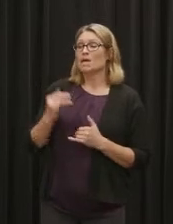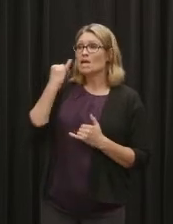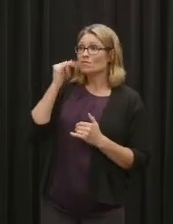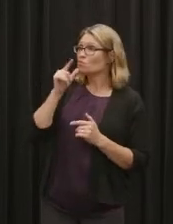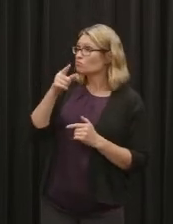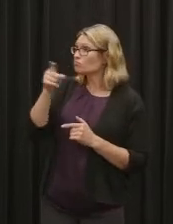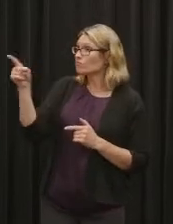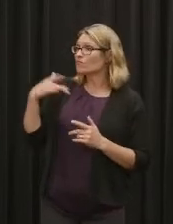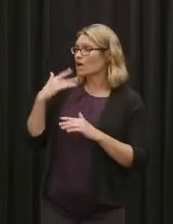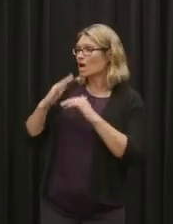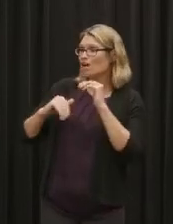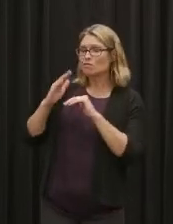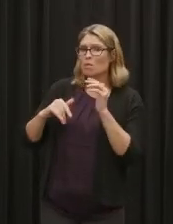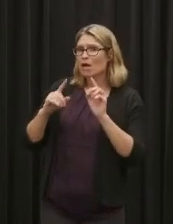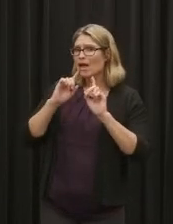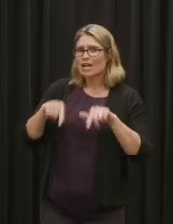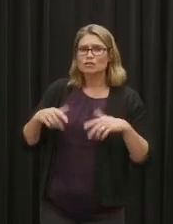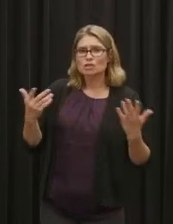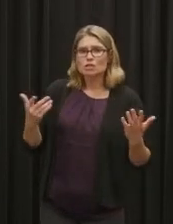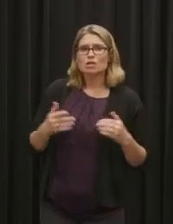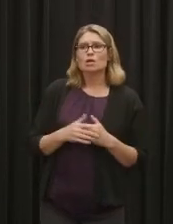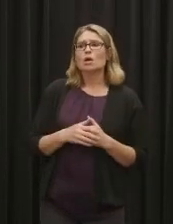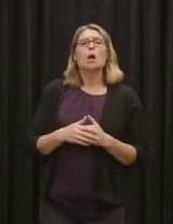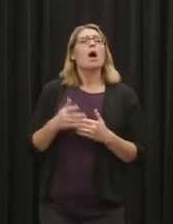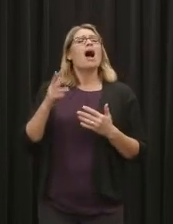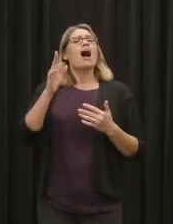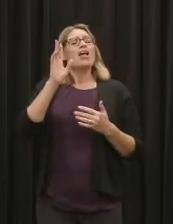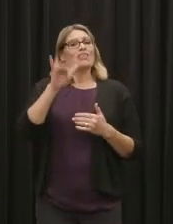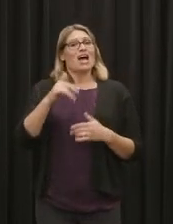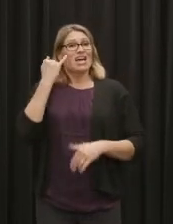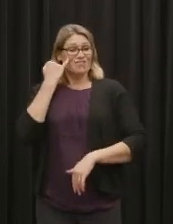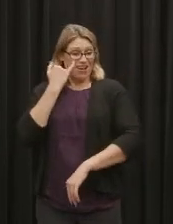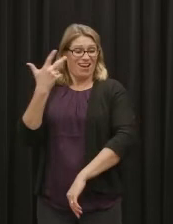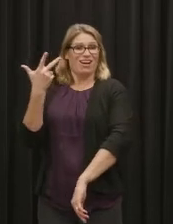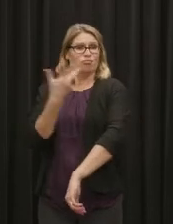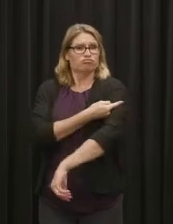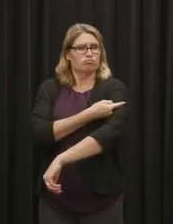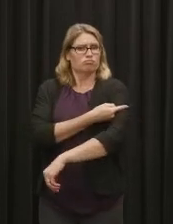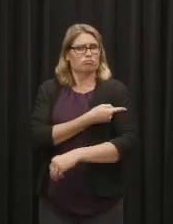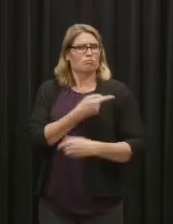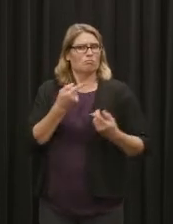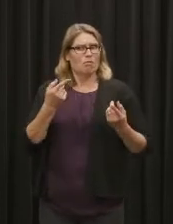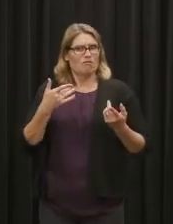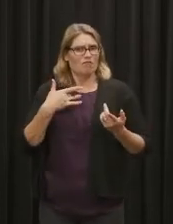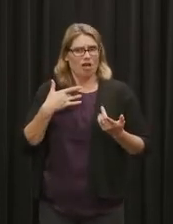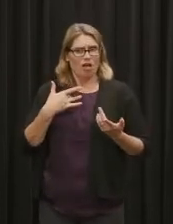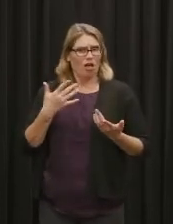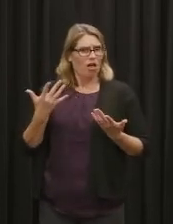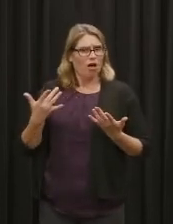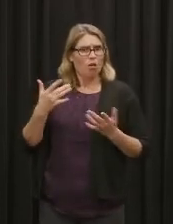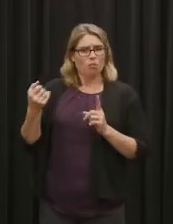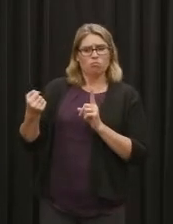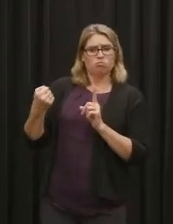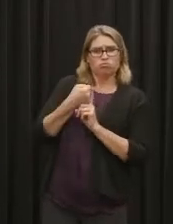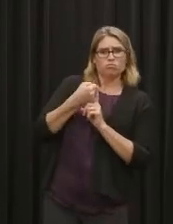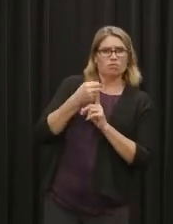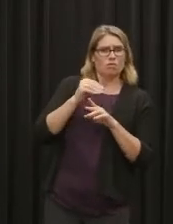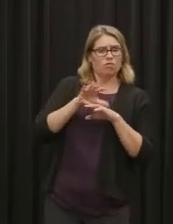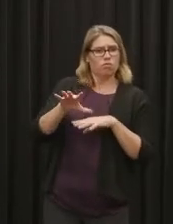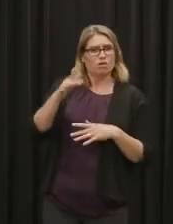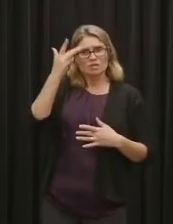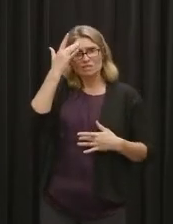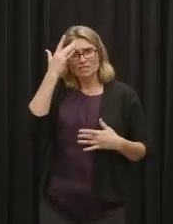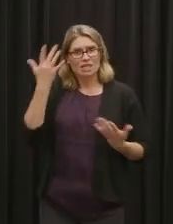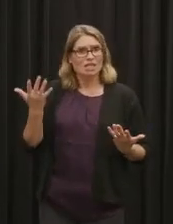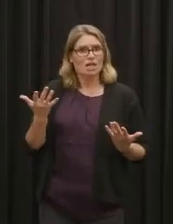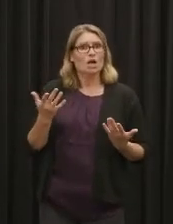answering it. What can you tell us about potential side effects of the Pfizer vaccine, and what precautions are you taking to prepare New